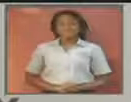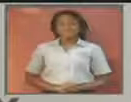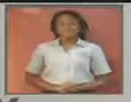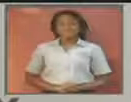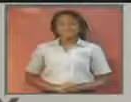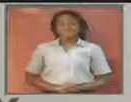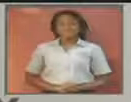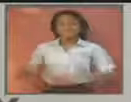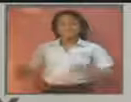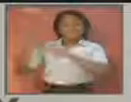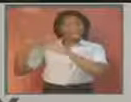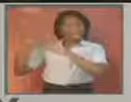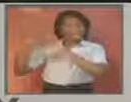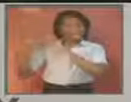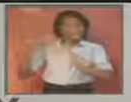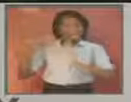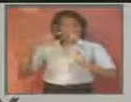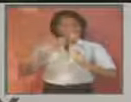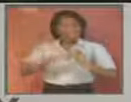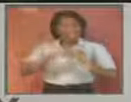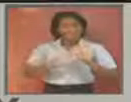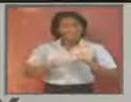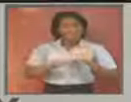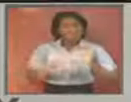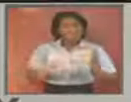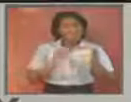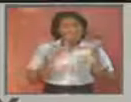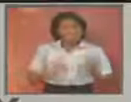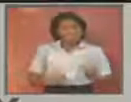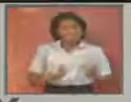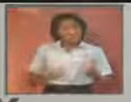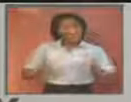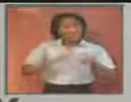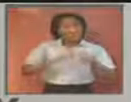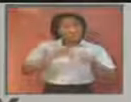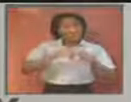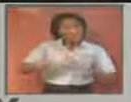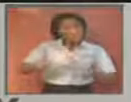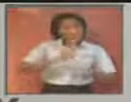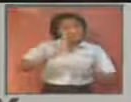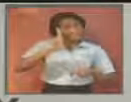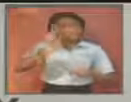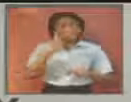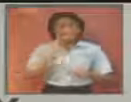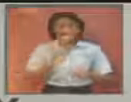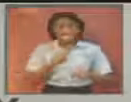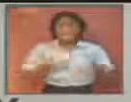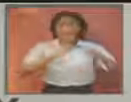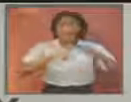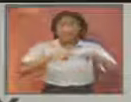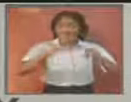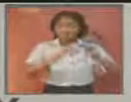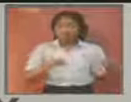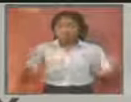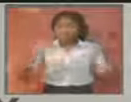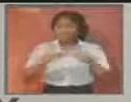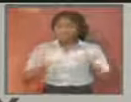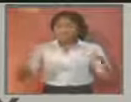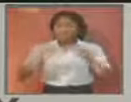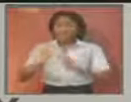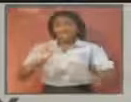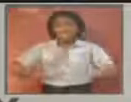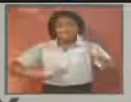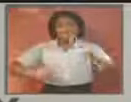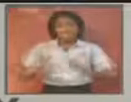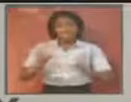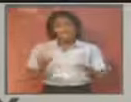less than half of that, okay? So that we are seeing an increase in the uptake. The